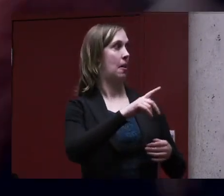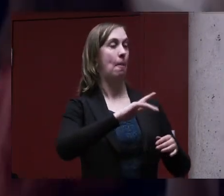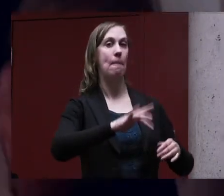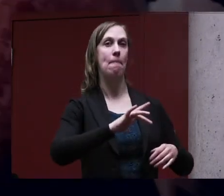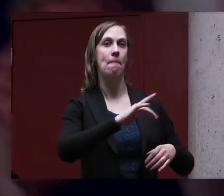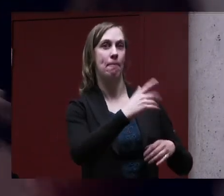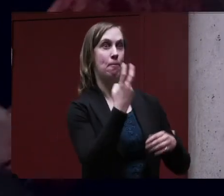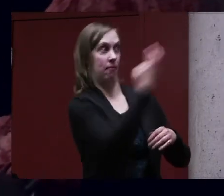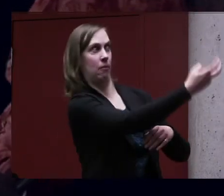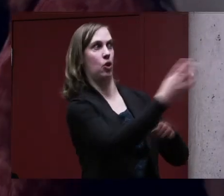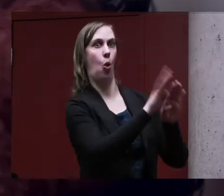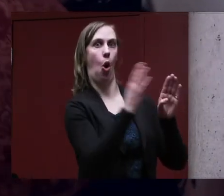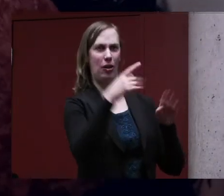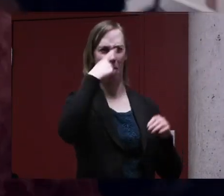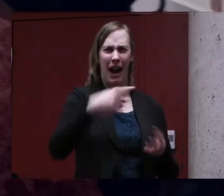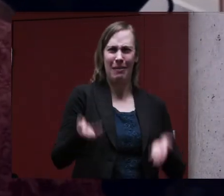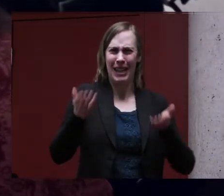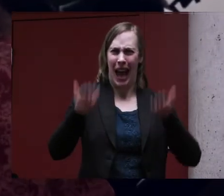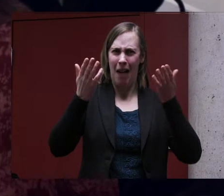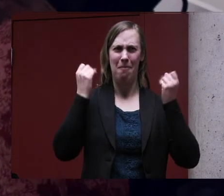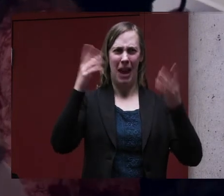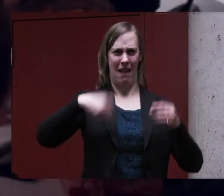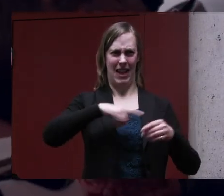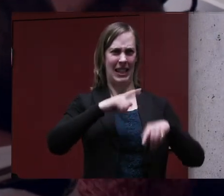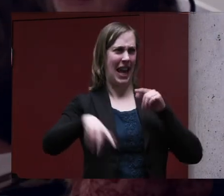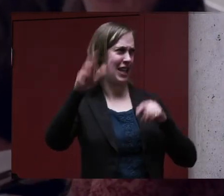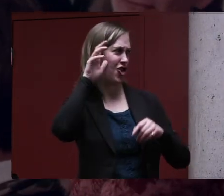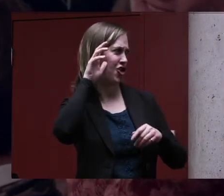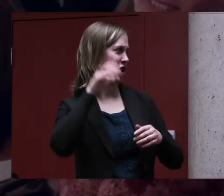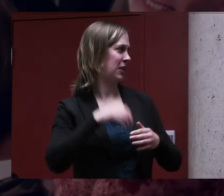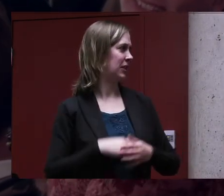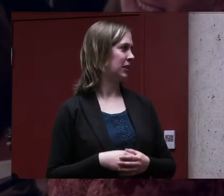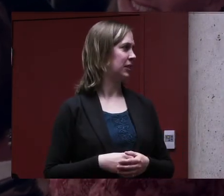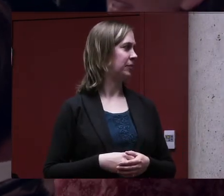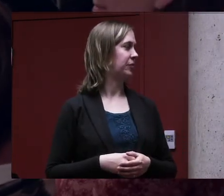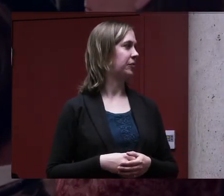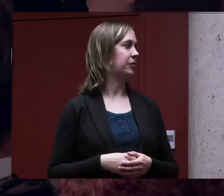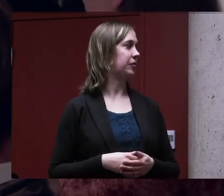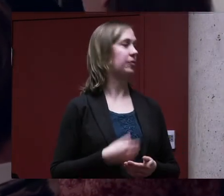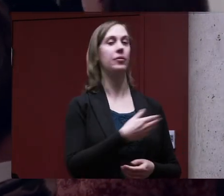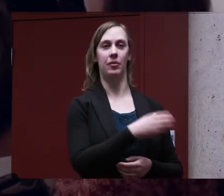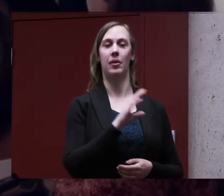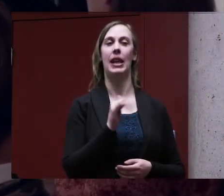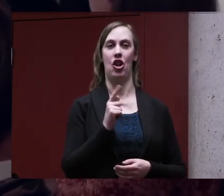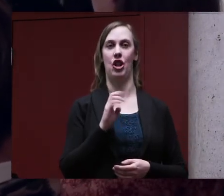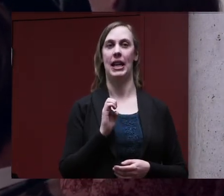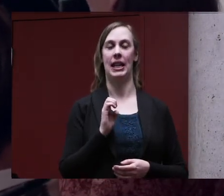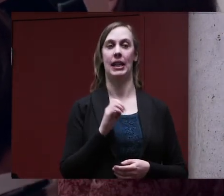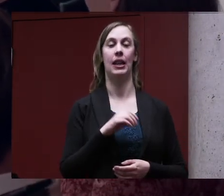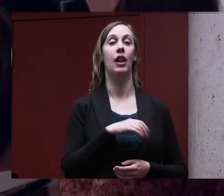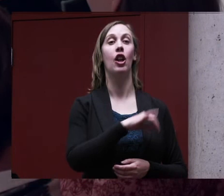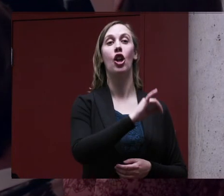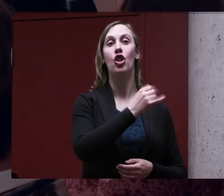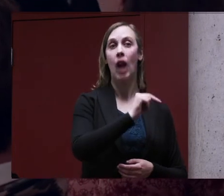can't hear. Sorry. Yell at people, man, that's what I did. So we've been working with Jen and Ed on